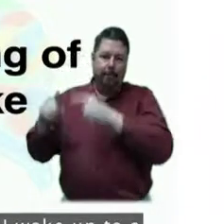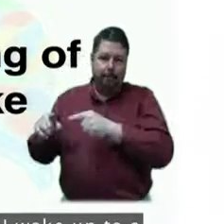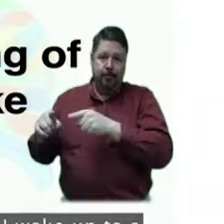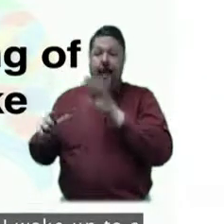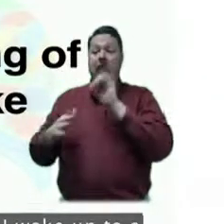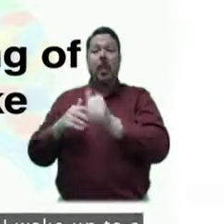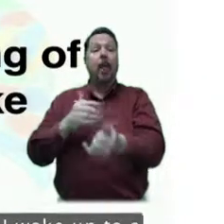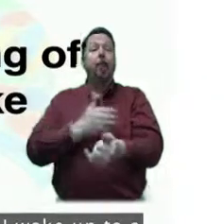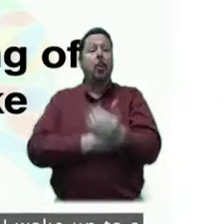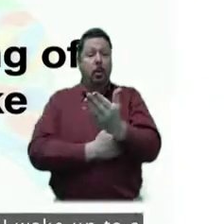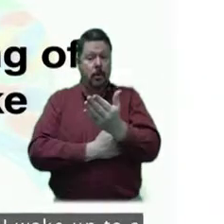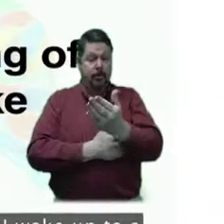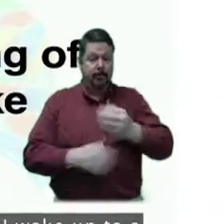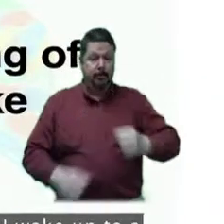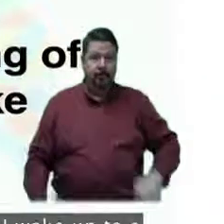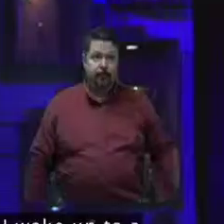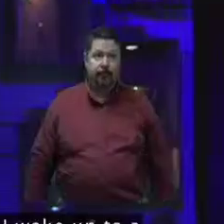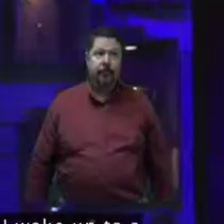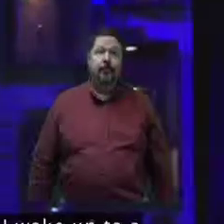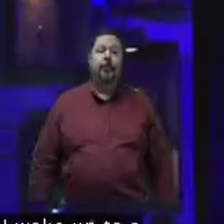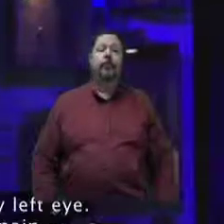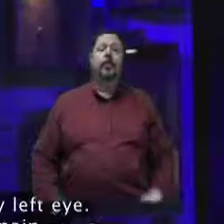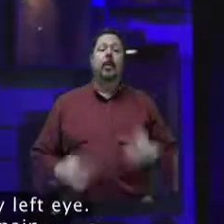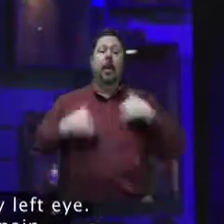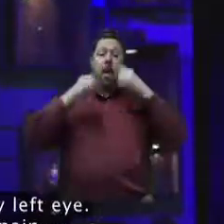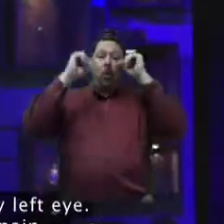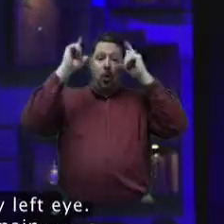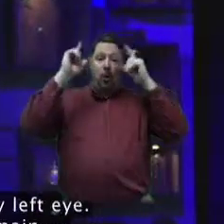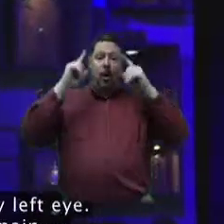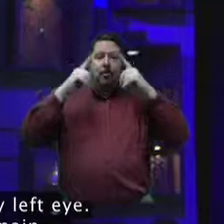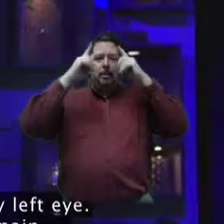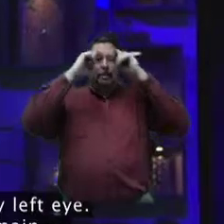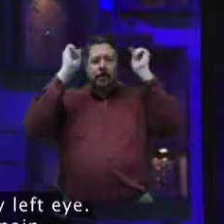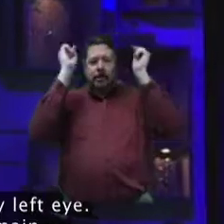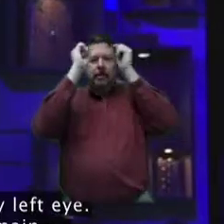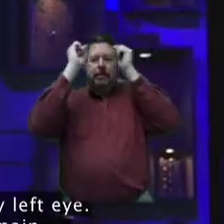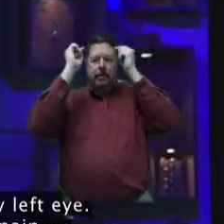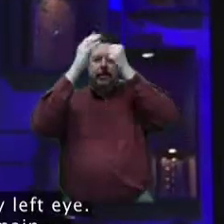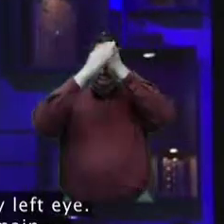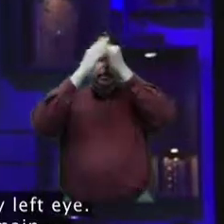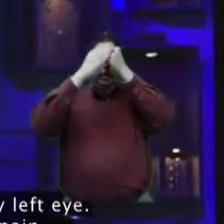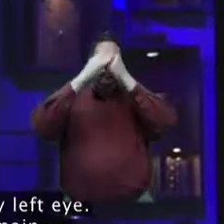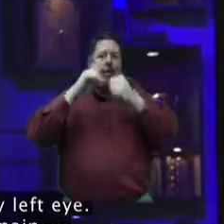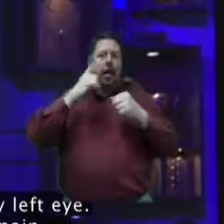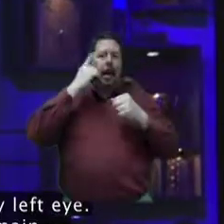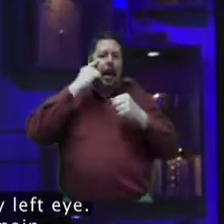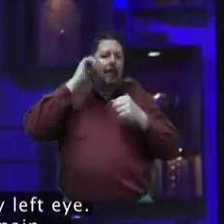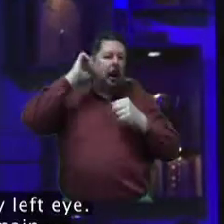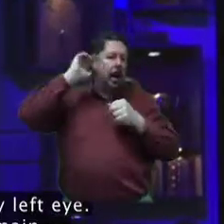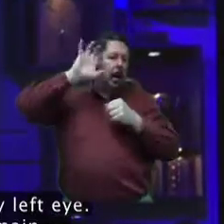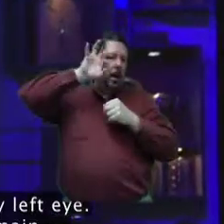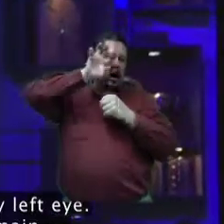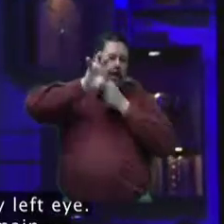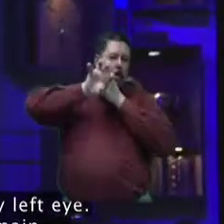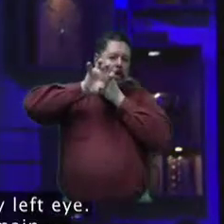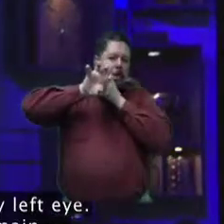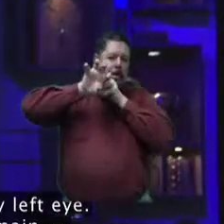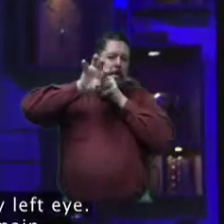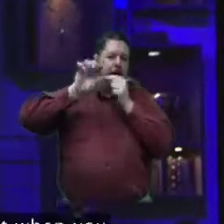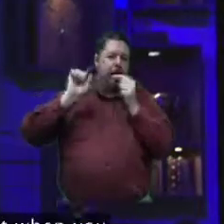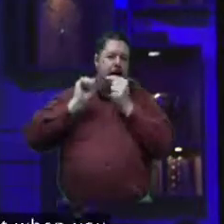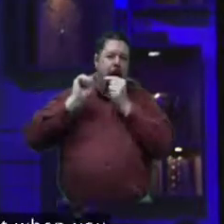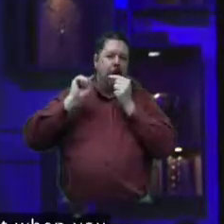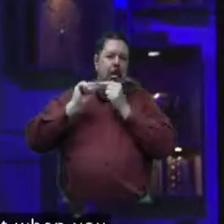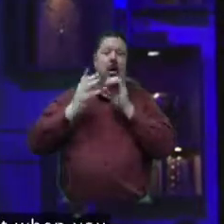morning of the stroke, I woke up to a pounding pain behind my left eye. And it was the kind